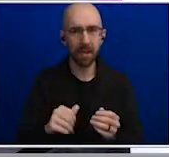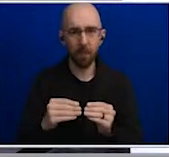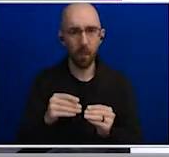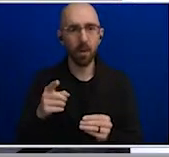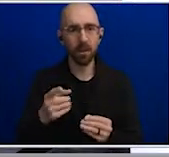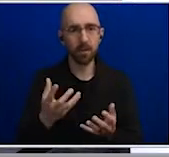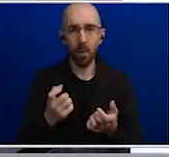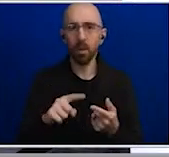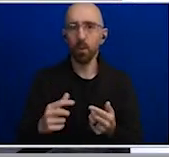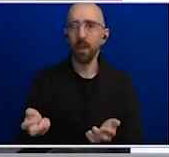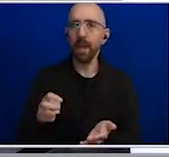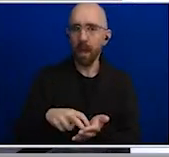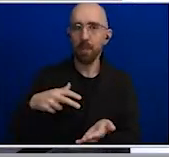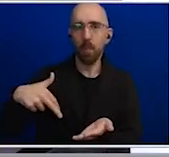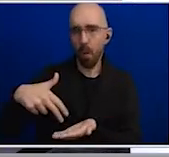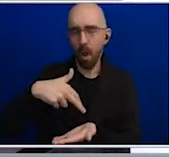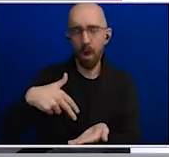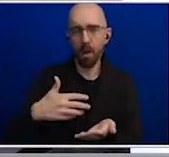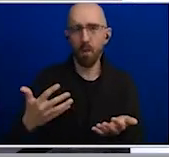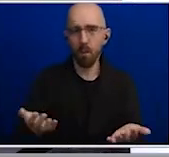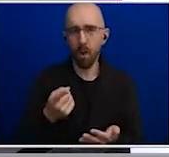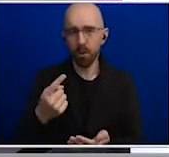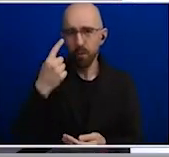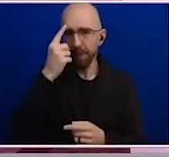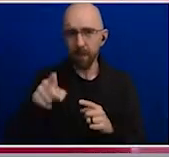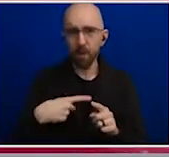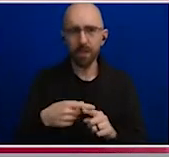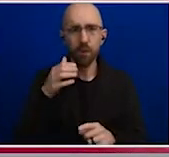walk. What did you think when you heard him say that?